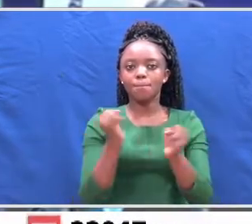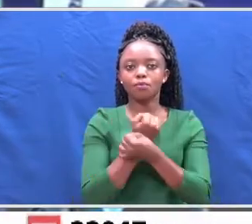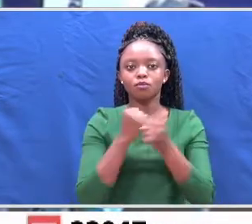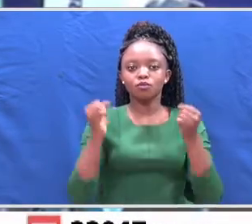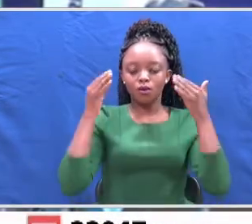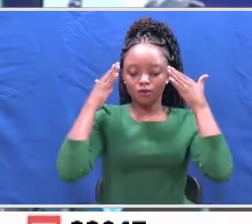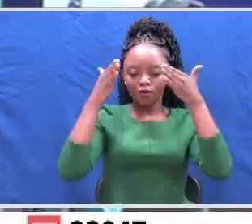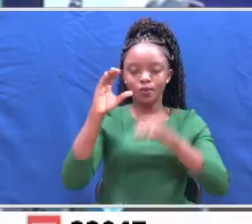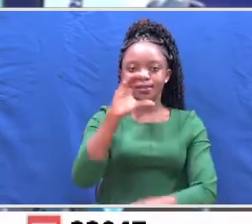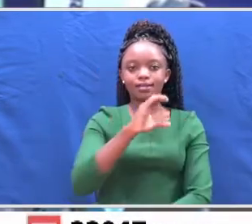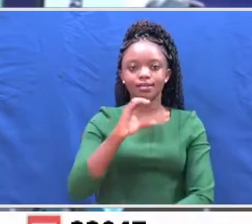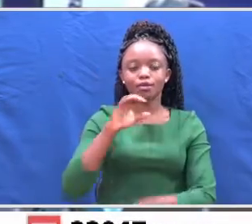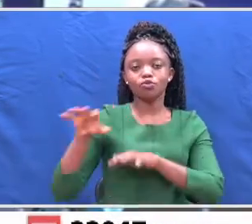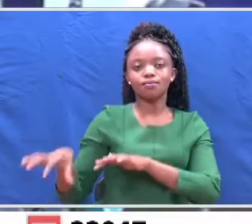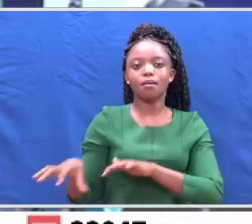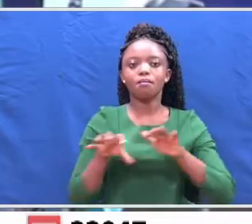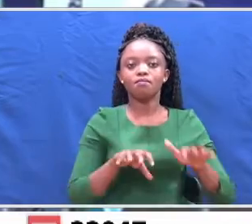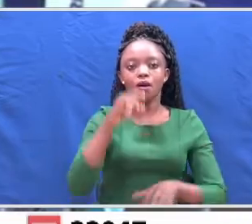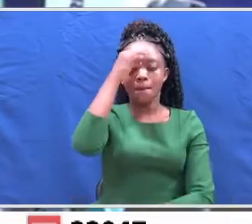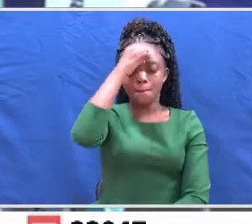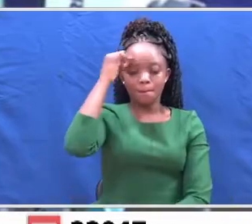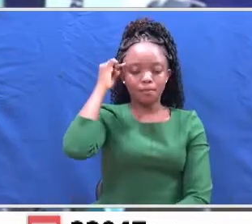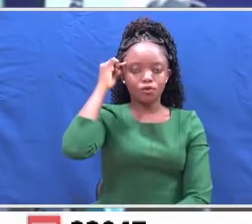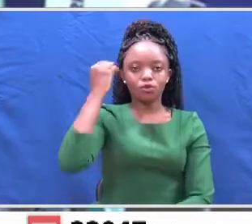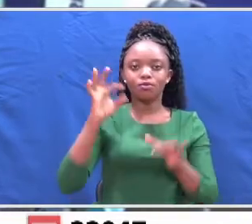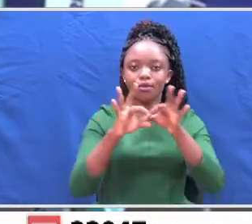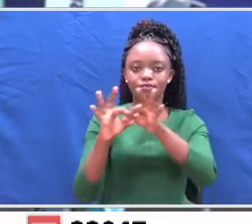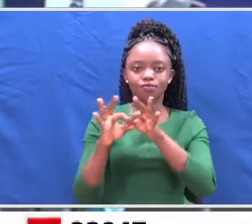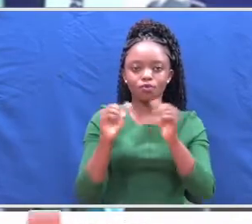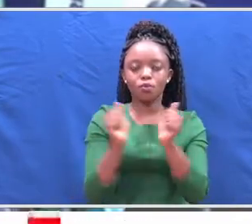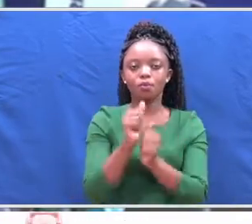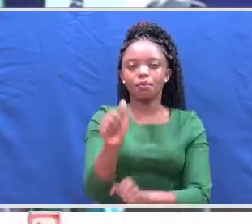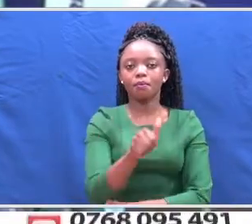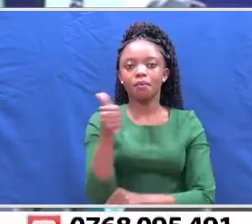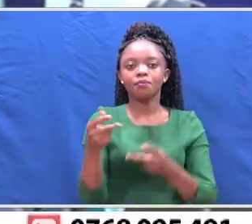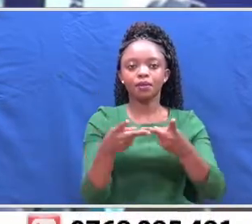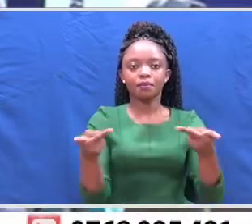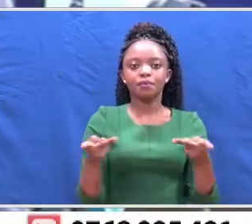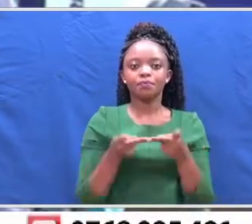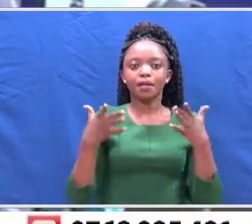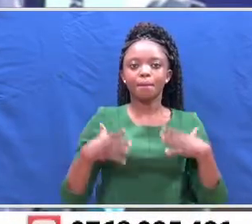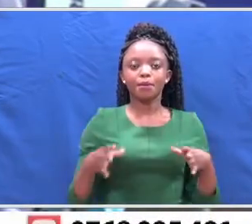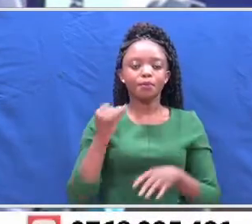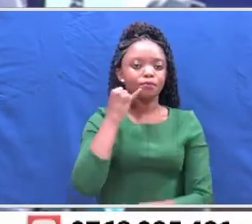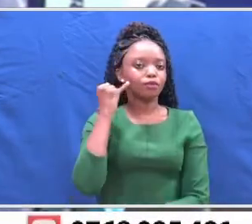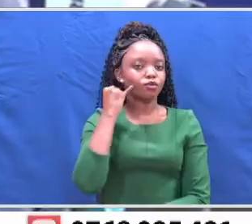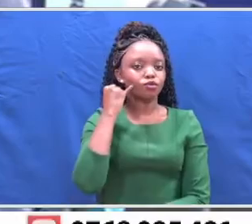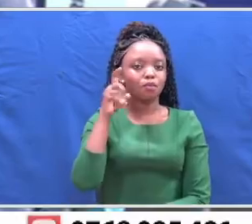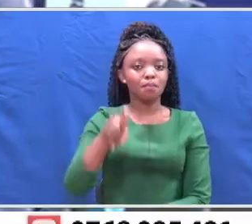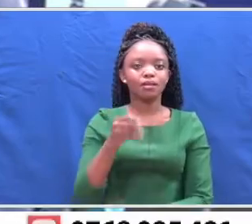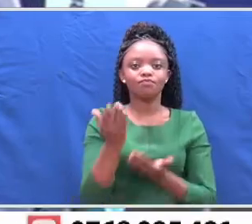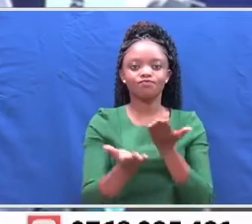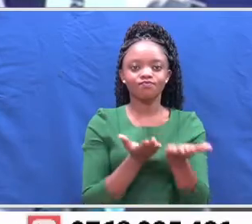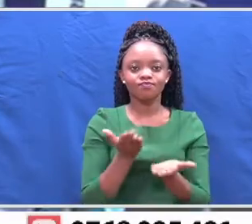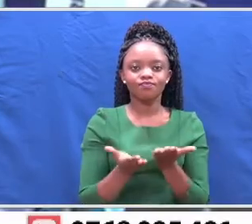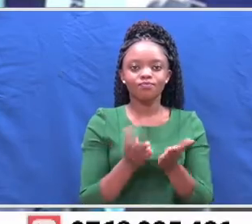our citizens to suffer because of solidarity with other places. The people of Nakuru deserve service, and